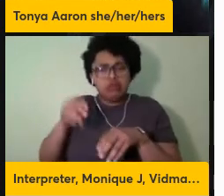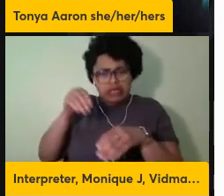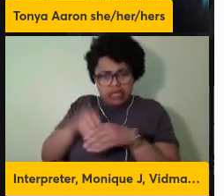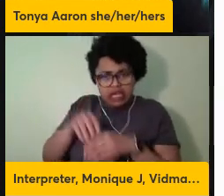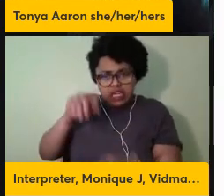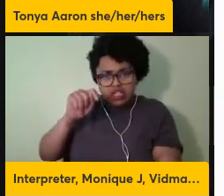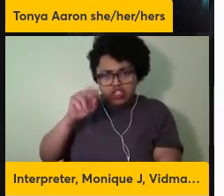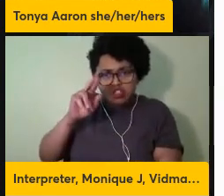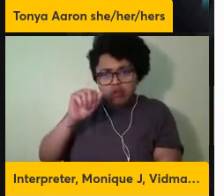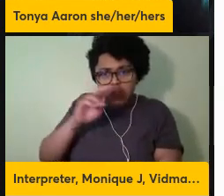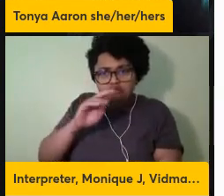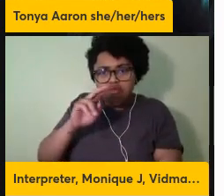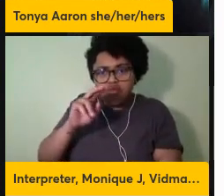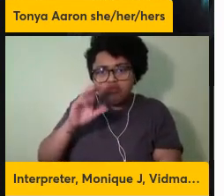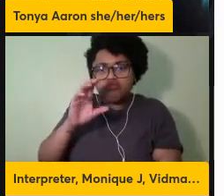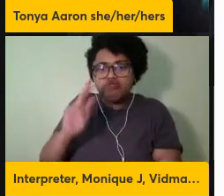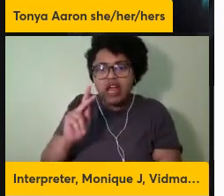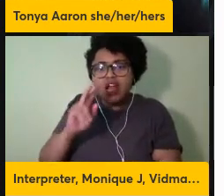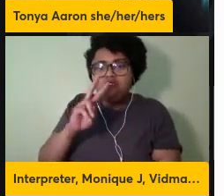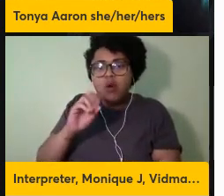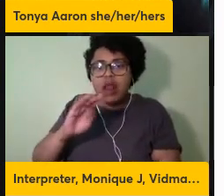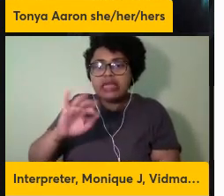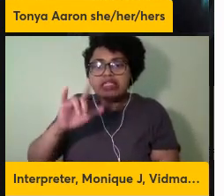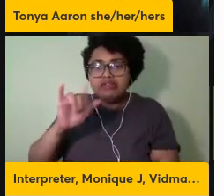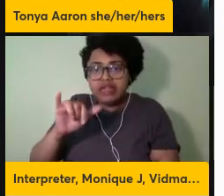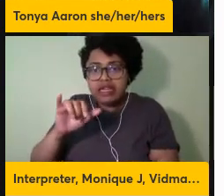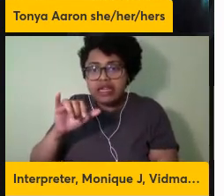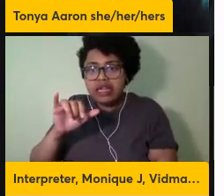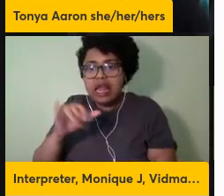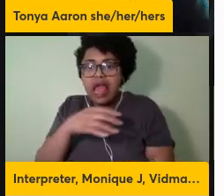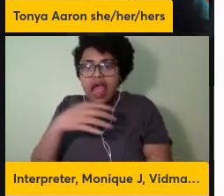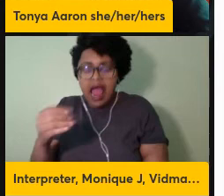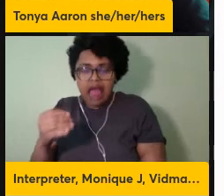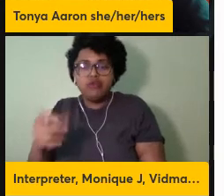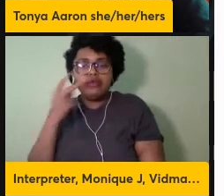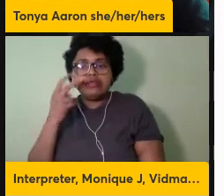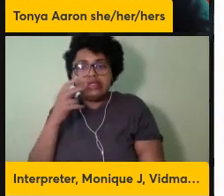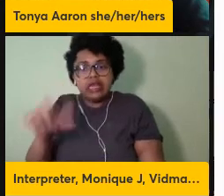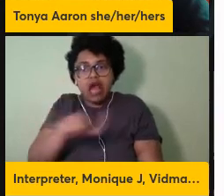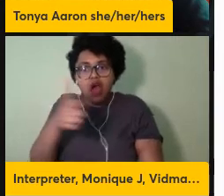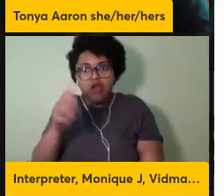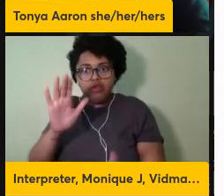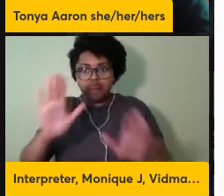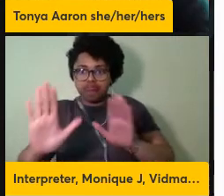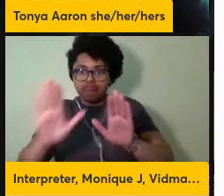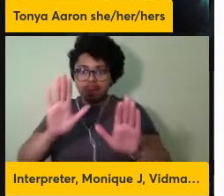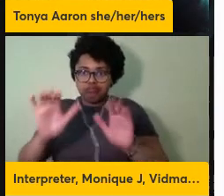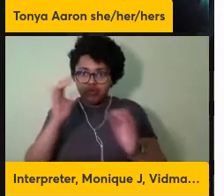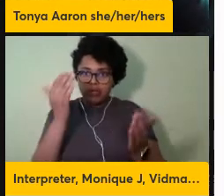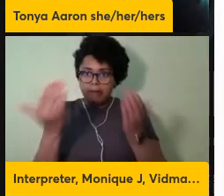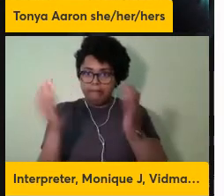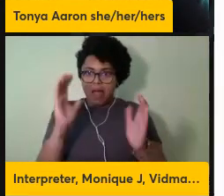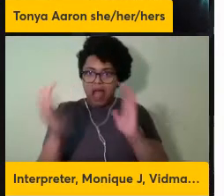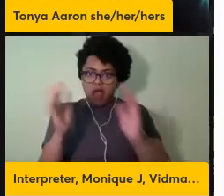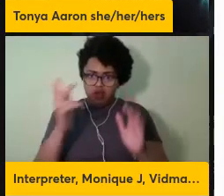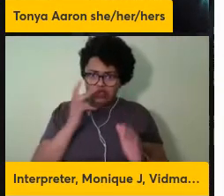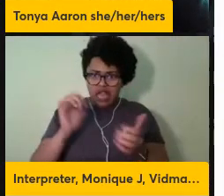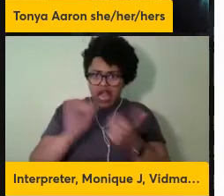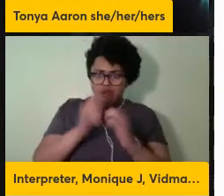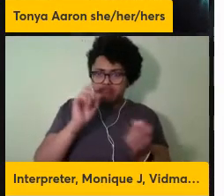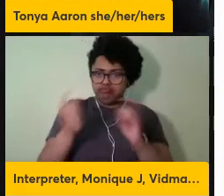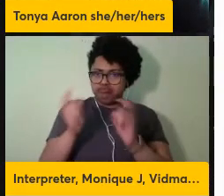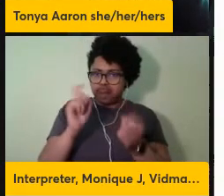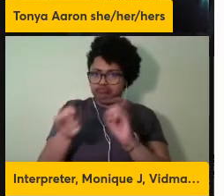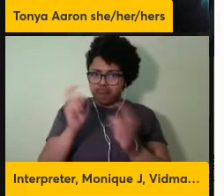velocity and displacement velocity, indicating that TNF-alpha is rapidly inducing their motility. And a postdoc in our lab was